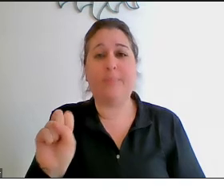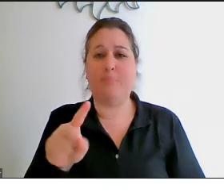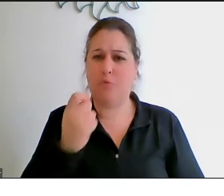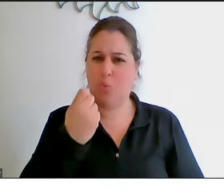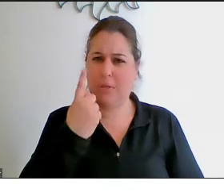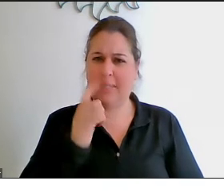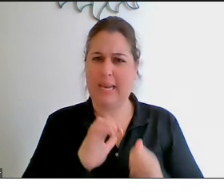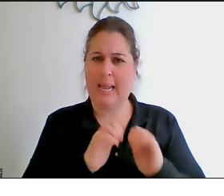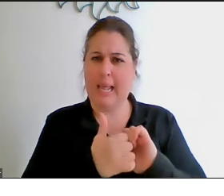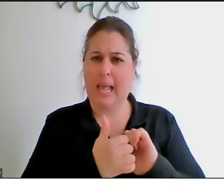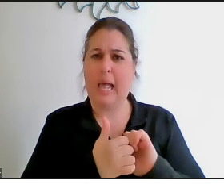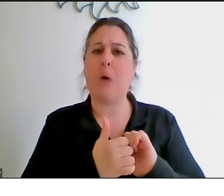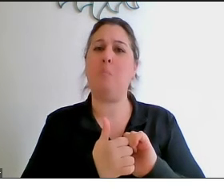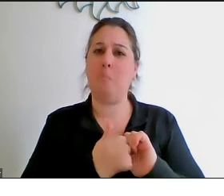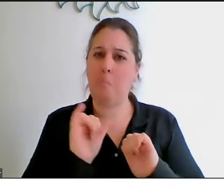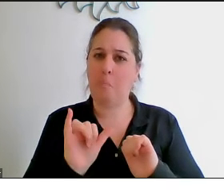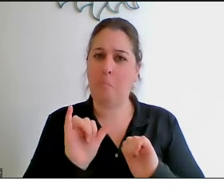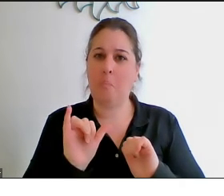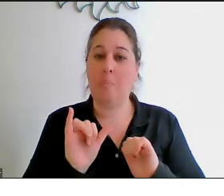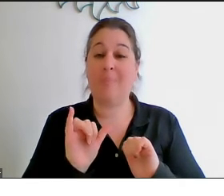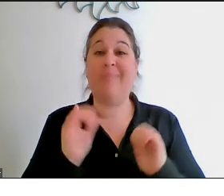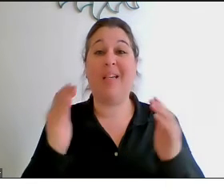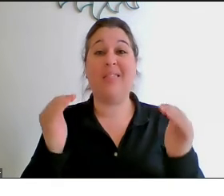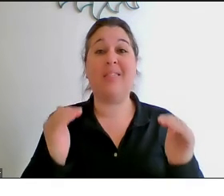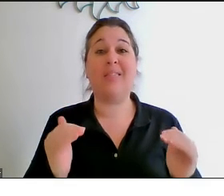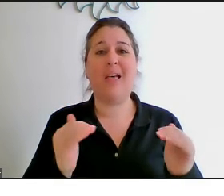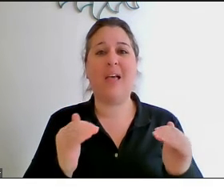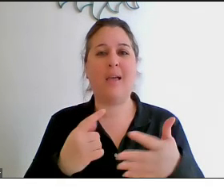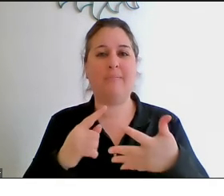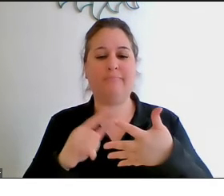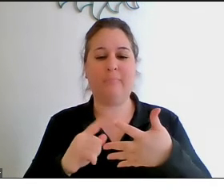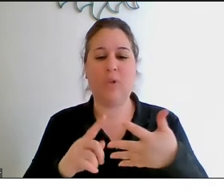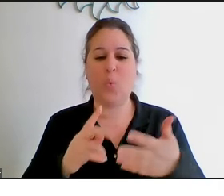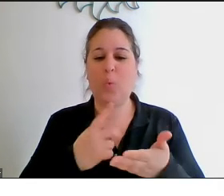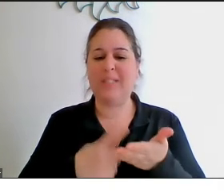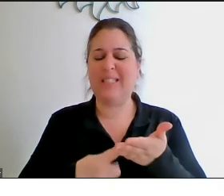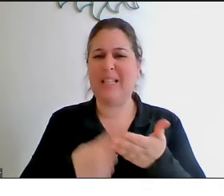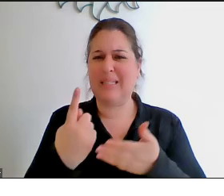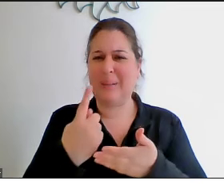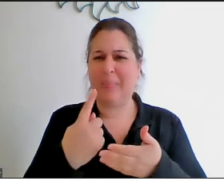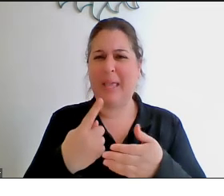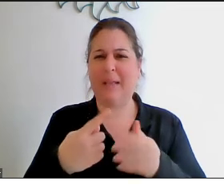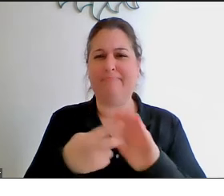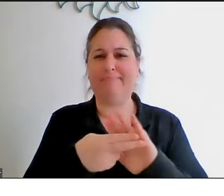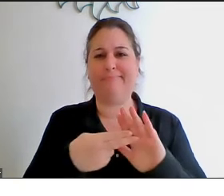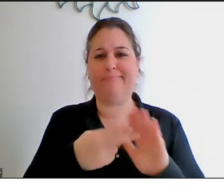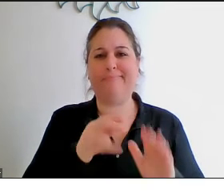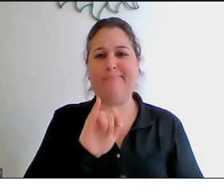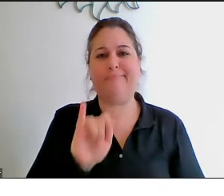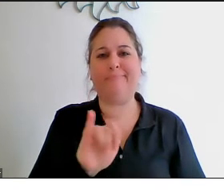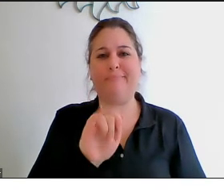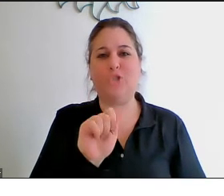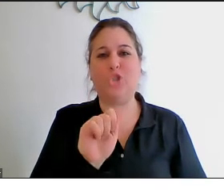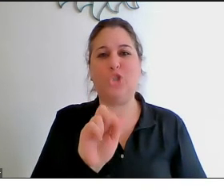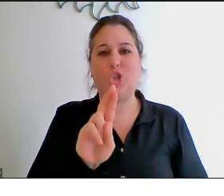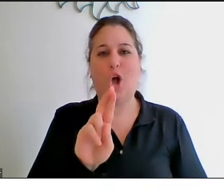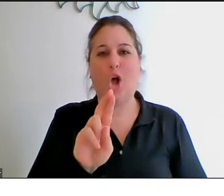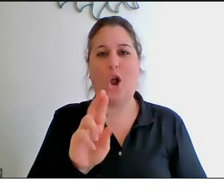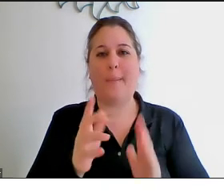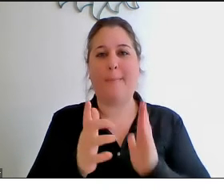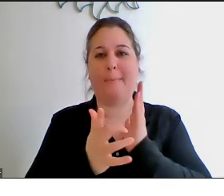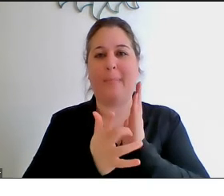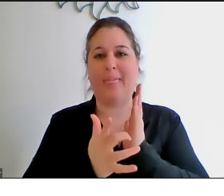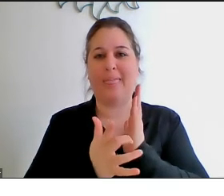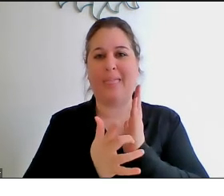and where it comes from. Then we will talk about a method called the jar method, which is very productive for